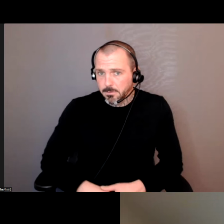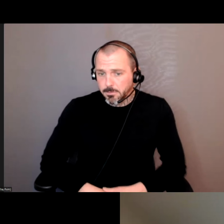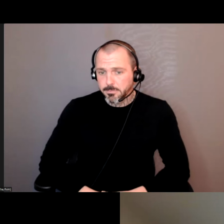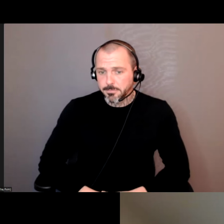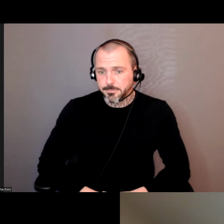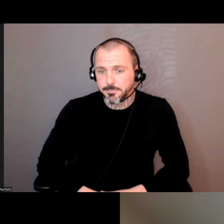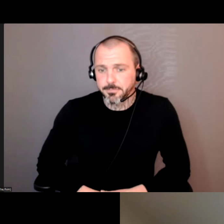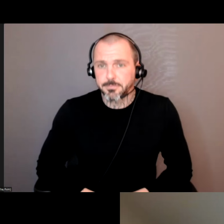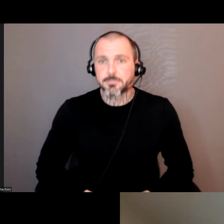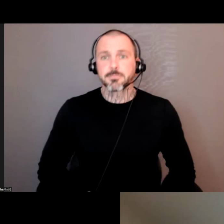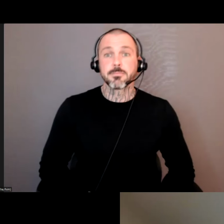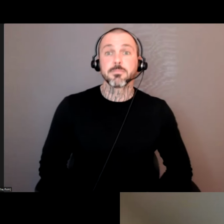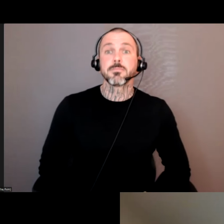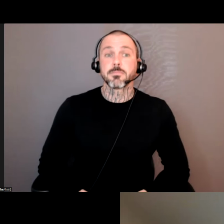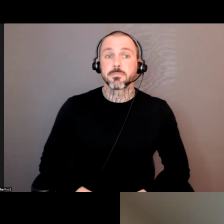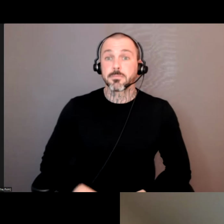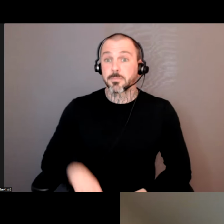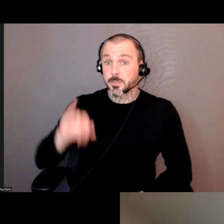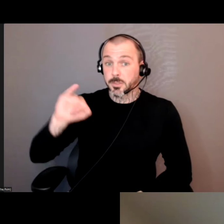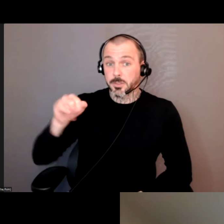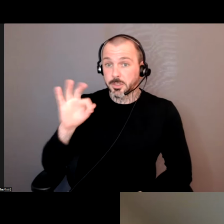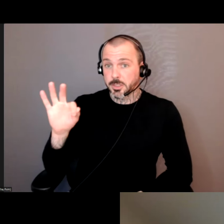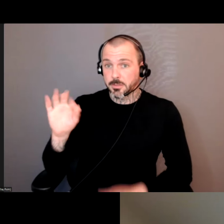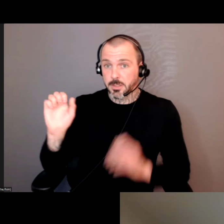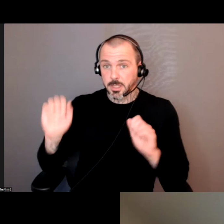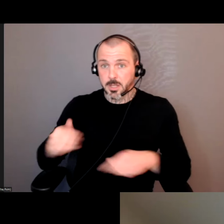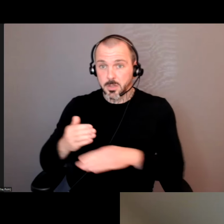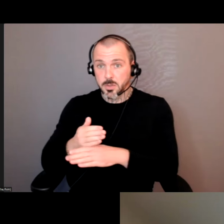So Jeff, do you want to share your screen, or do you have that up?